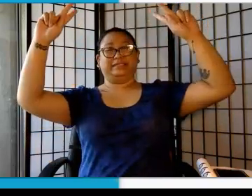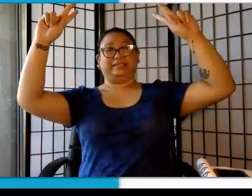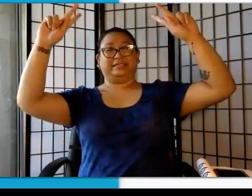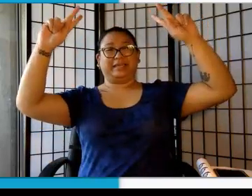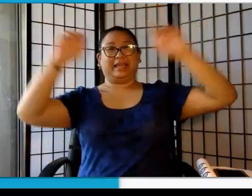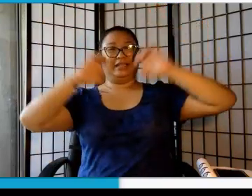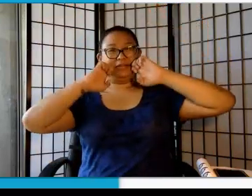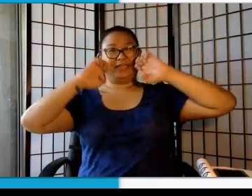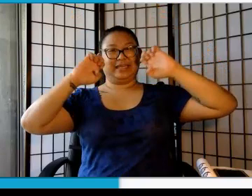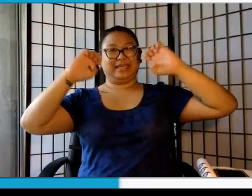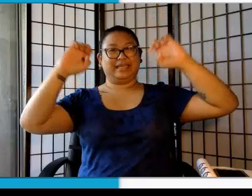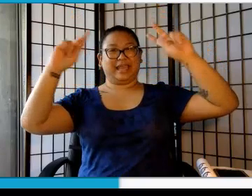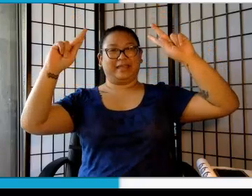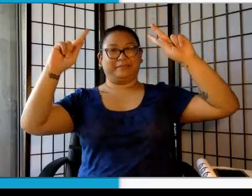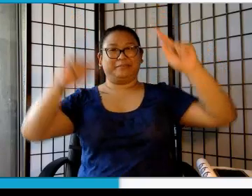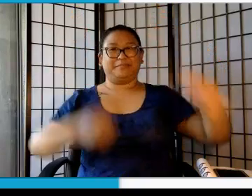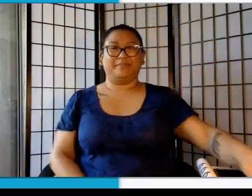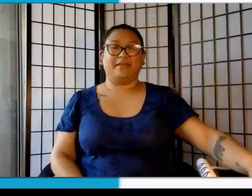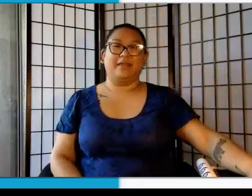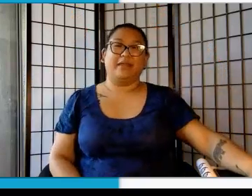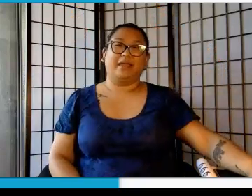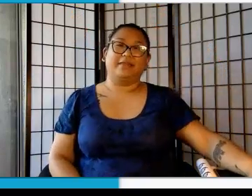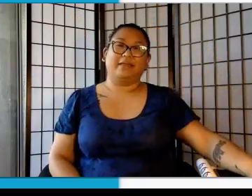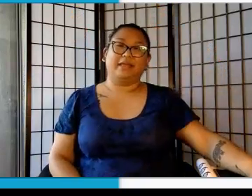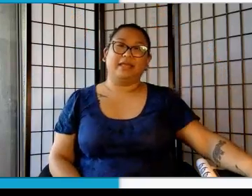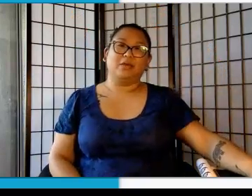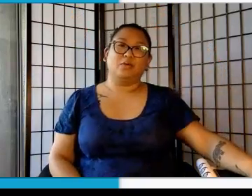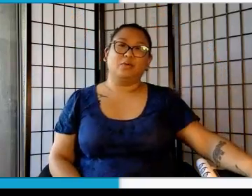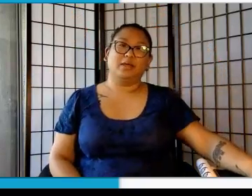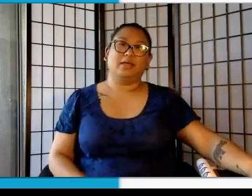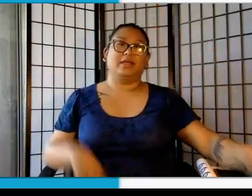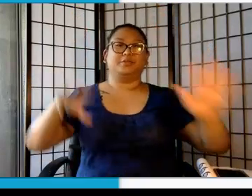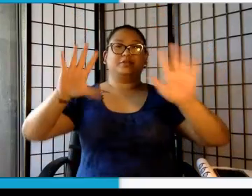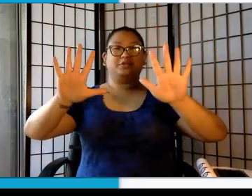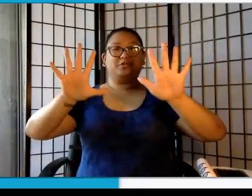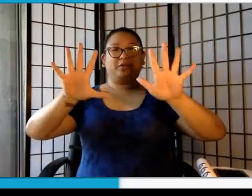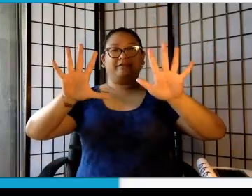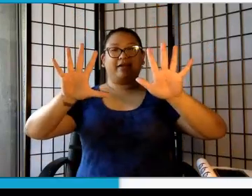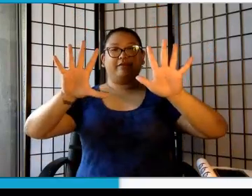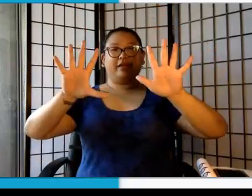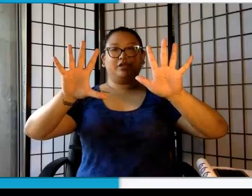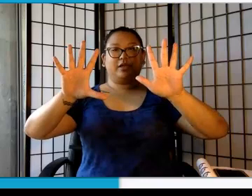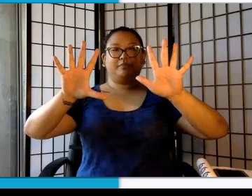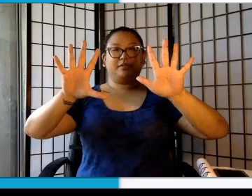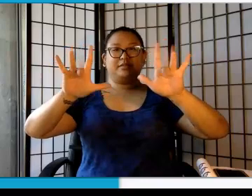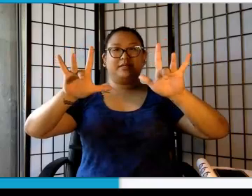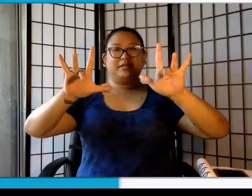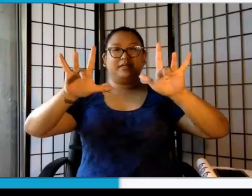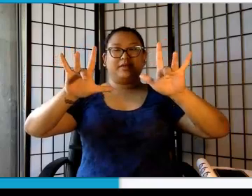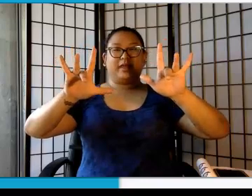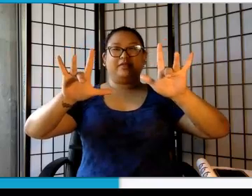eek. Okay, so it's E-K. And then ew is with 2 25-hand